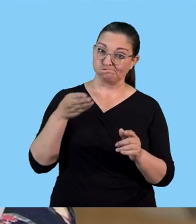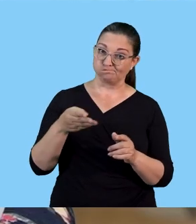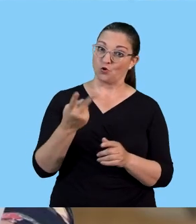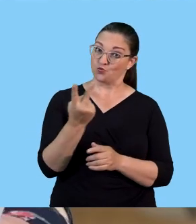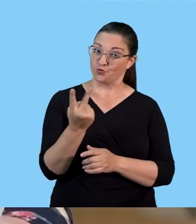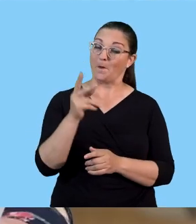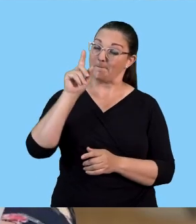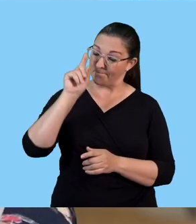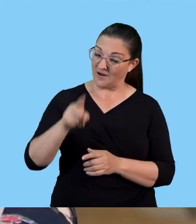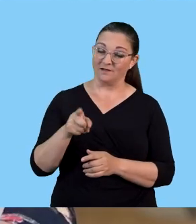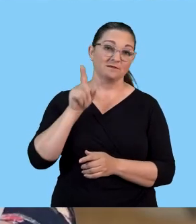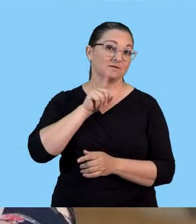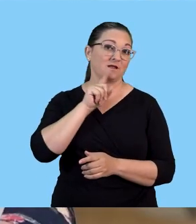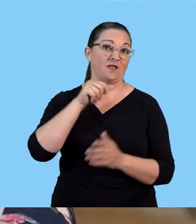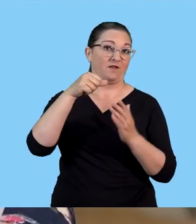there every month.